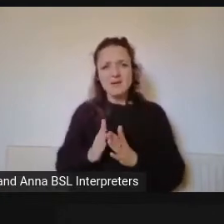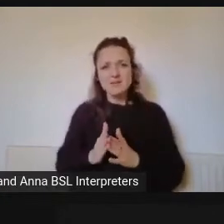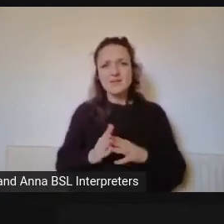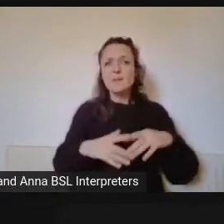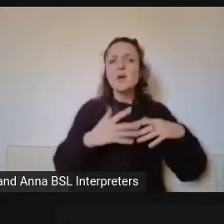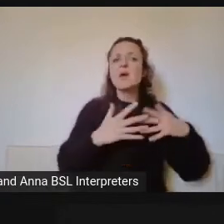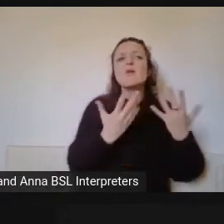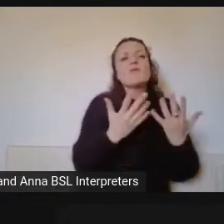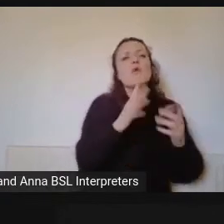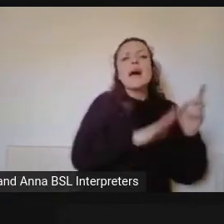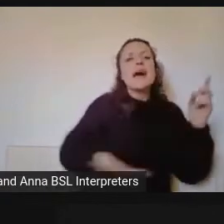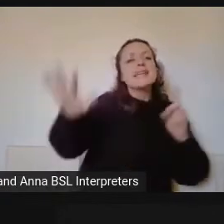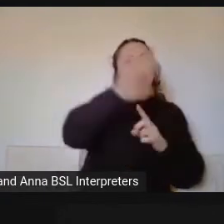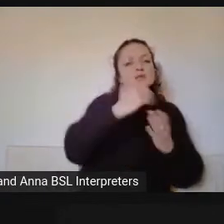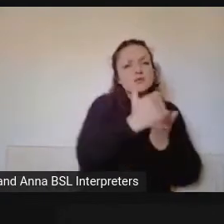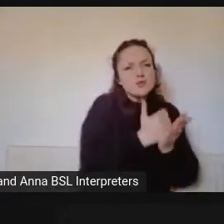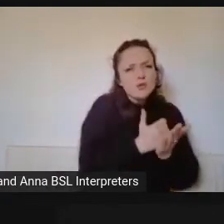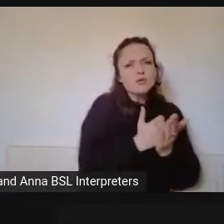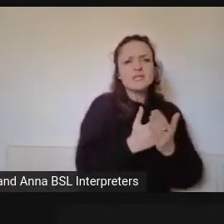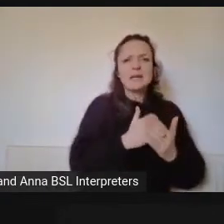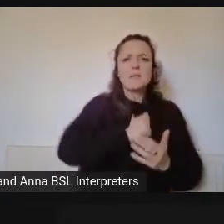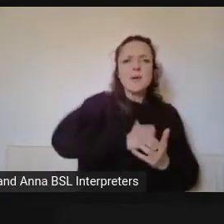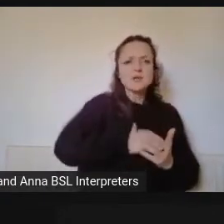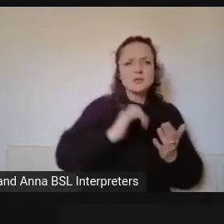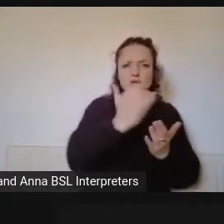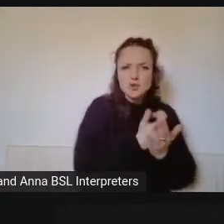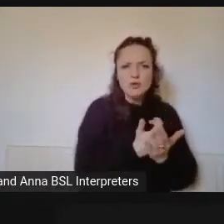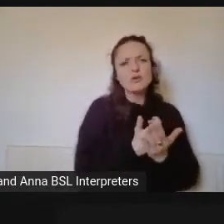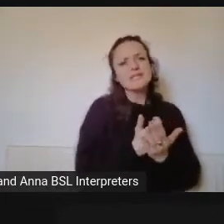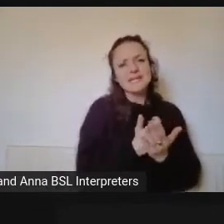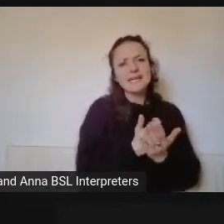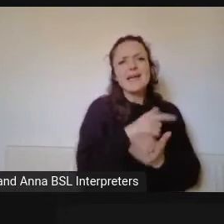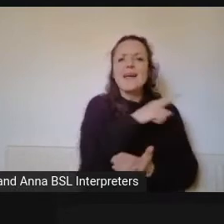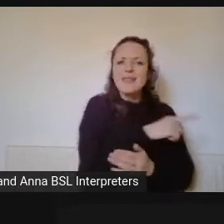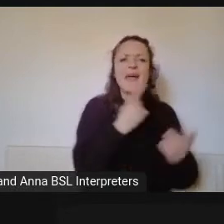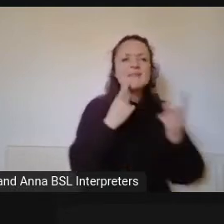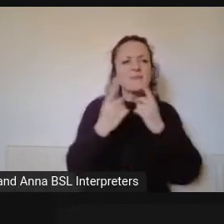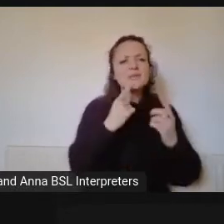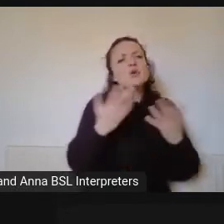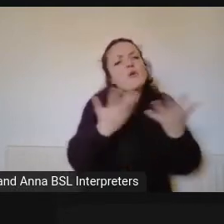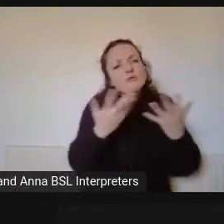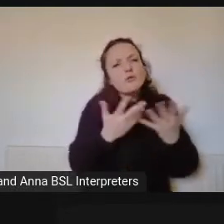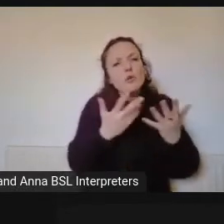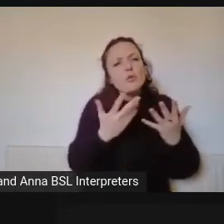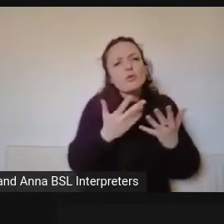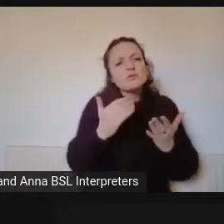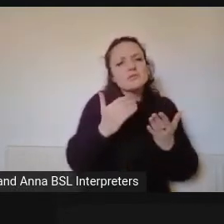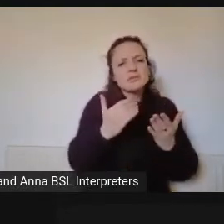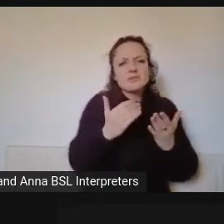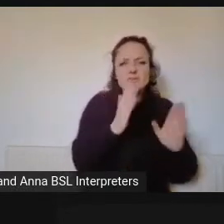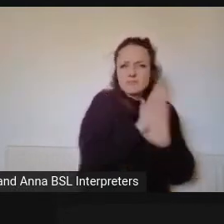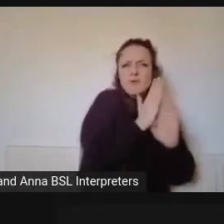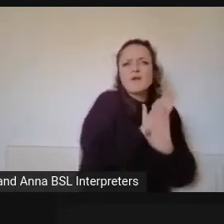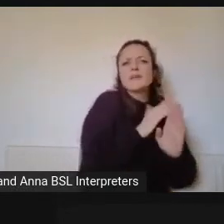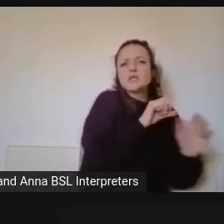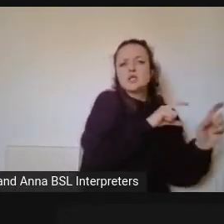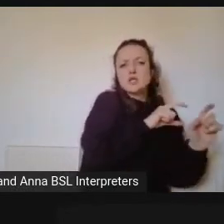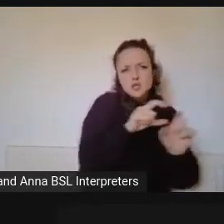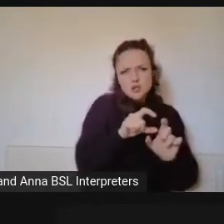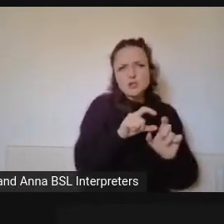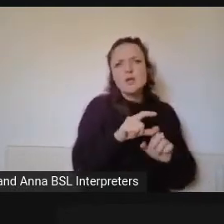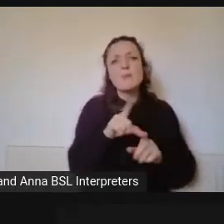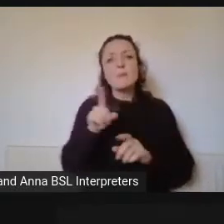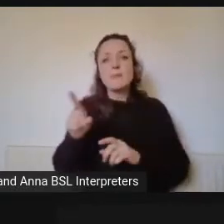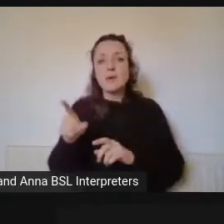security, those are the reasons why you would hide certain bits of data. So we must have another conversation now, especially given that if you've got an